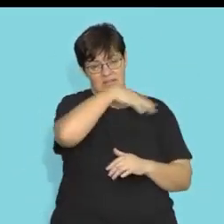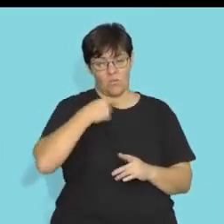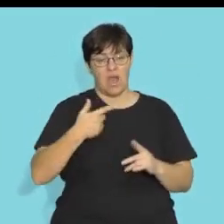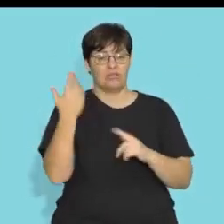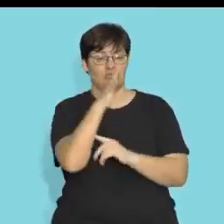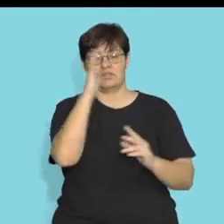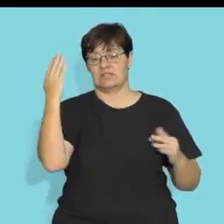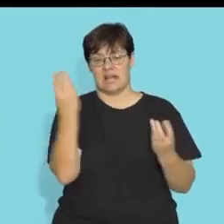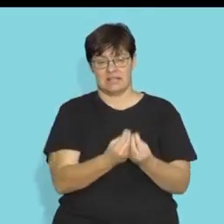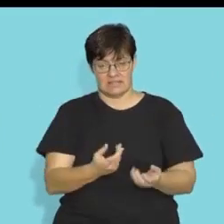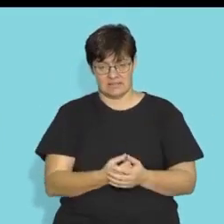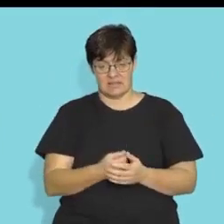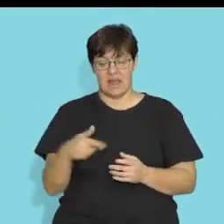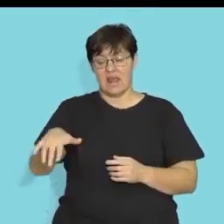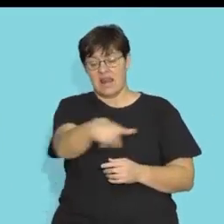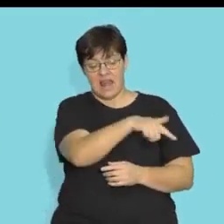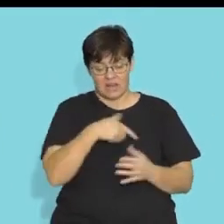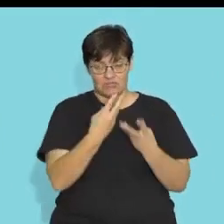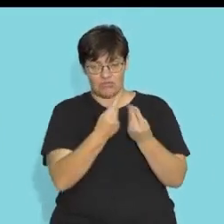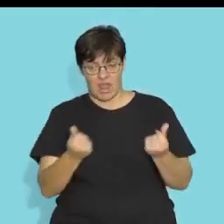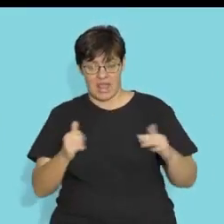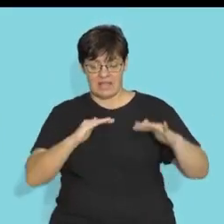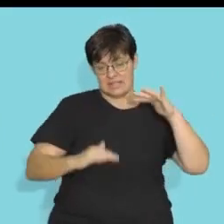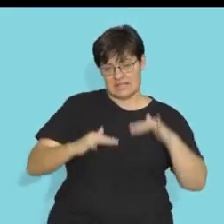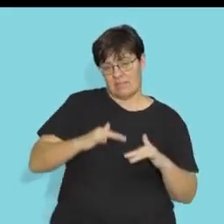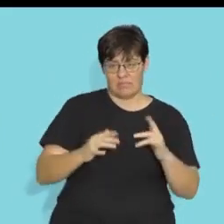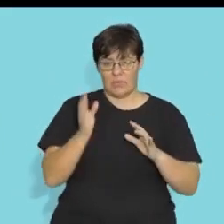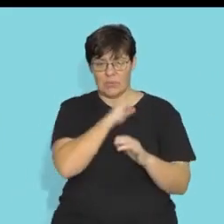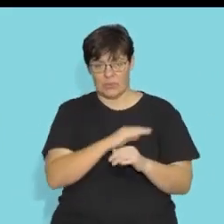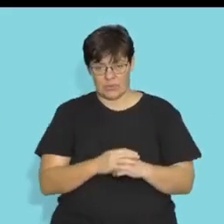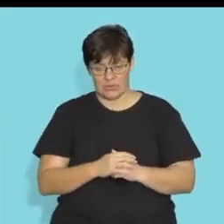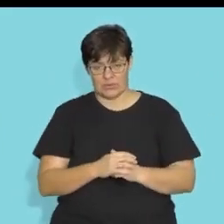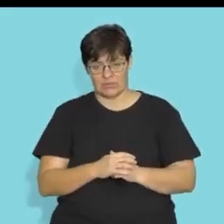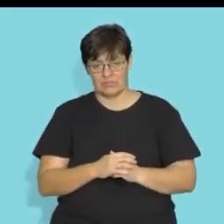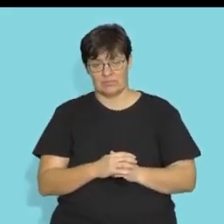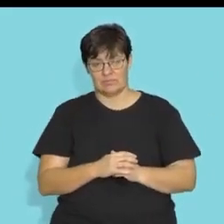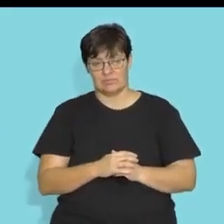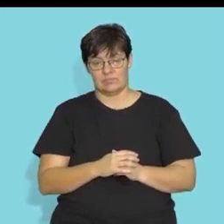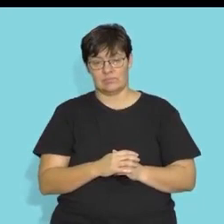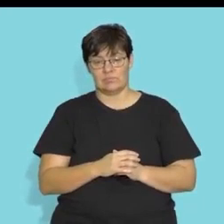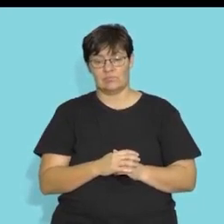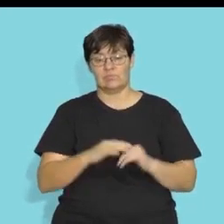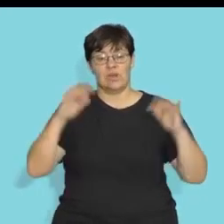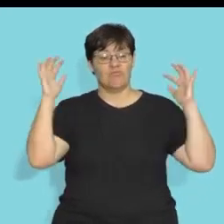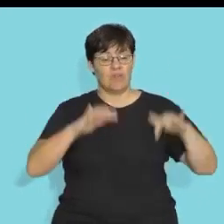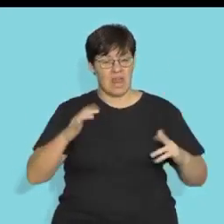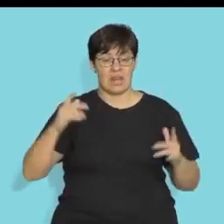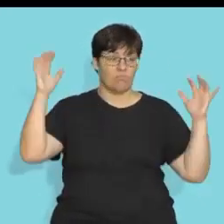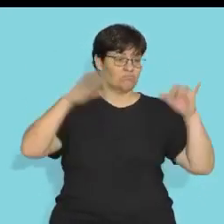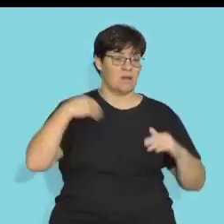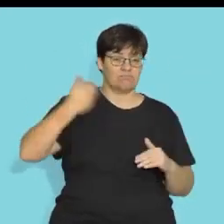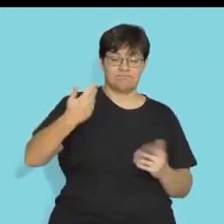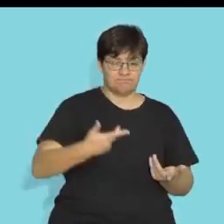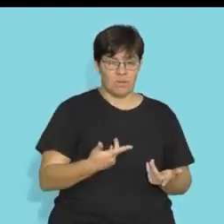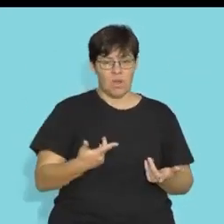will be less rain in an area. The land becomes drier and less stable. Rains and less